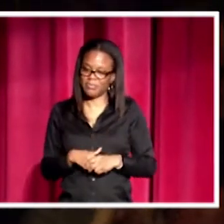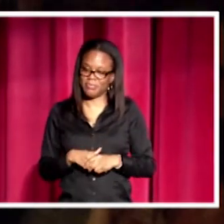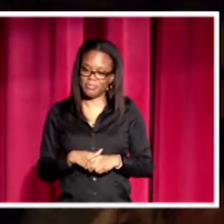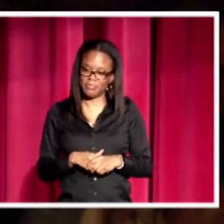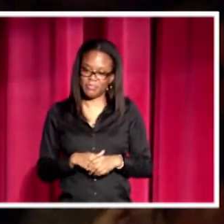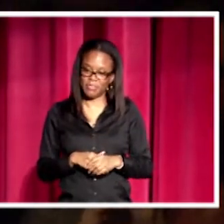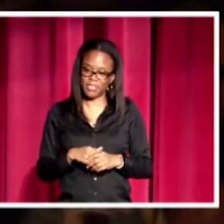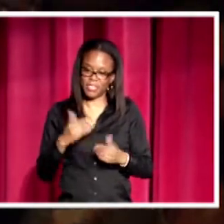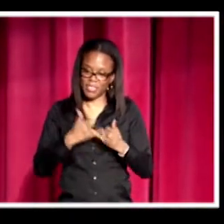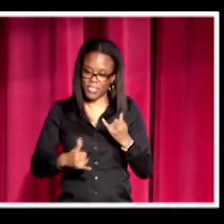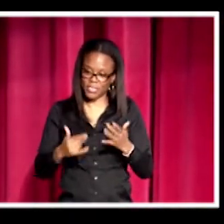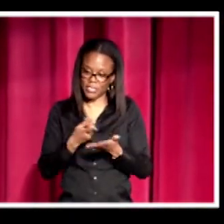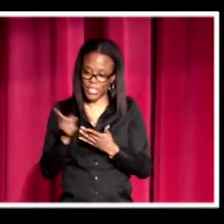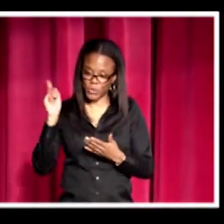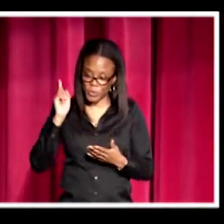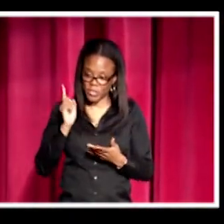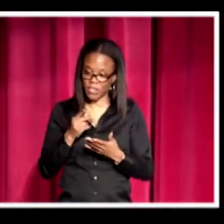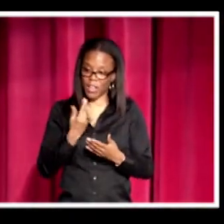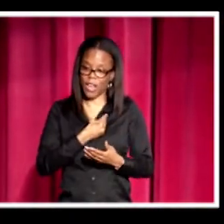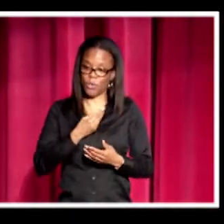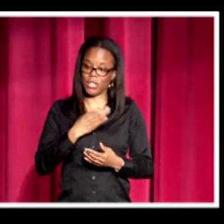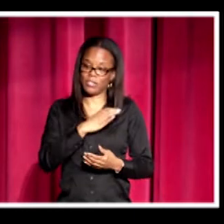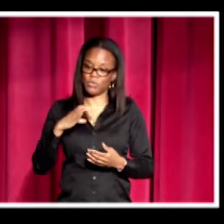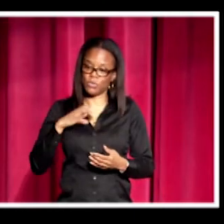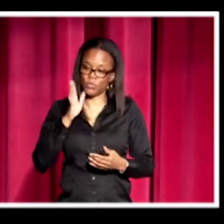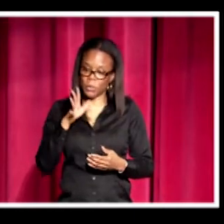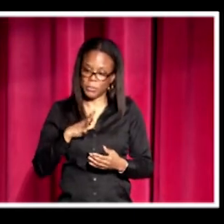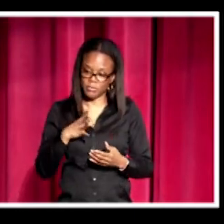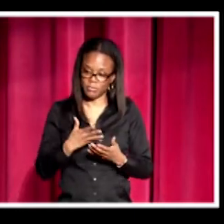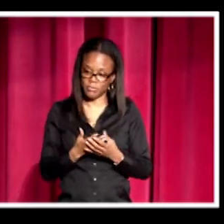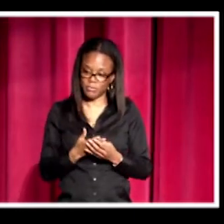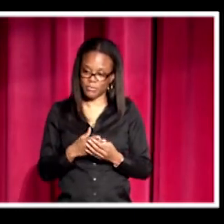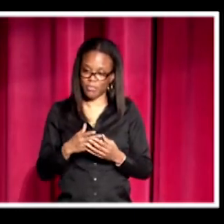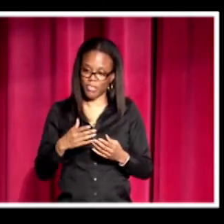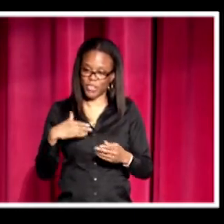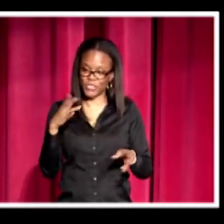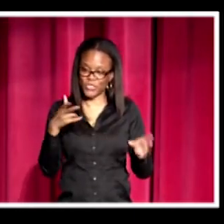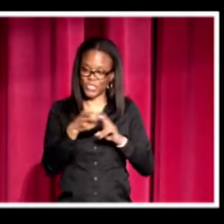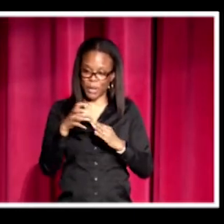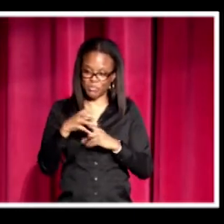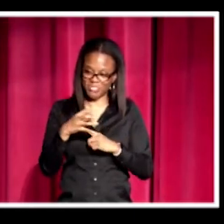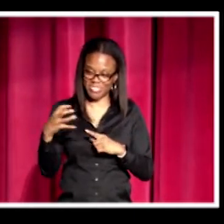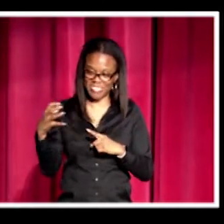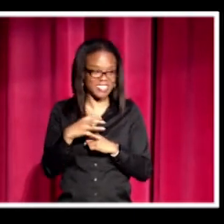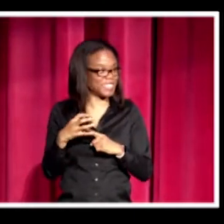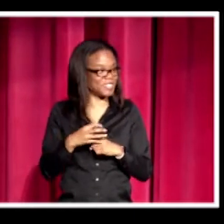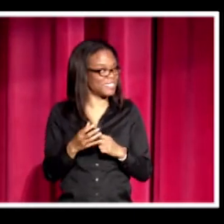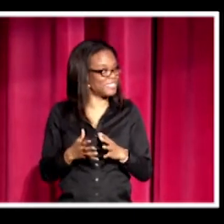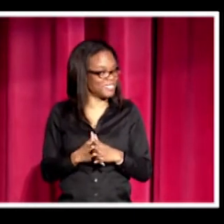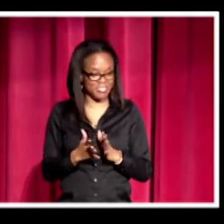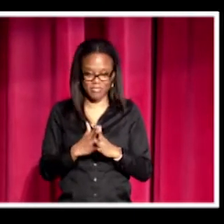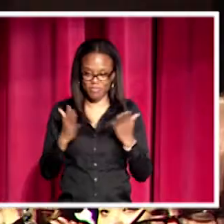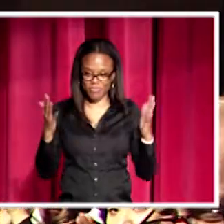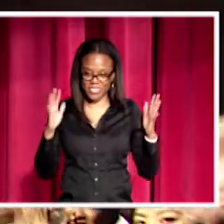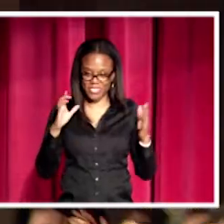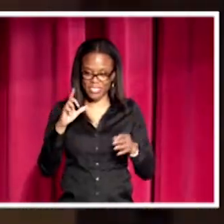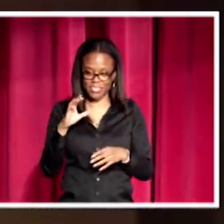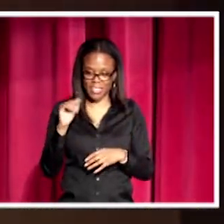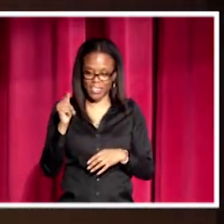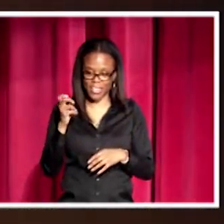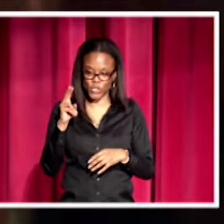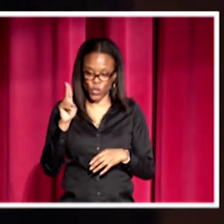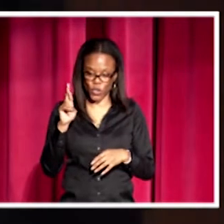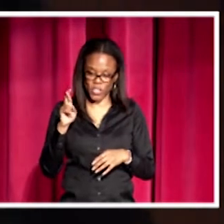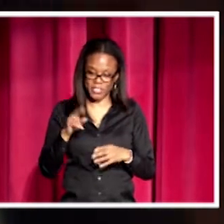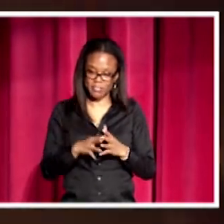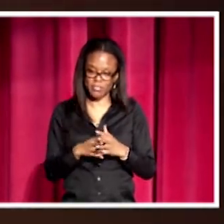And last week, our Congresswoman, our champion on the Hill, Eleanor Holmes Norton, who is with us tonight,